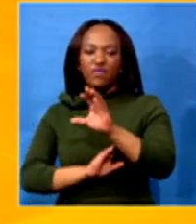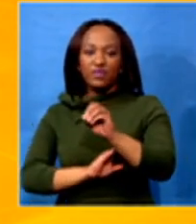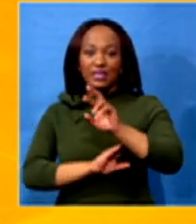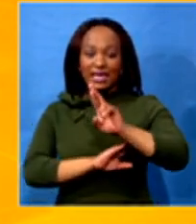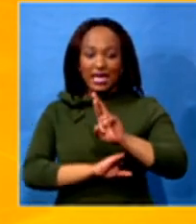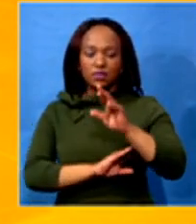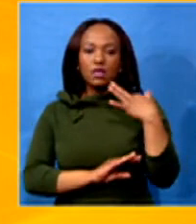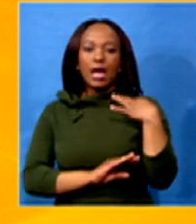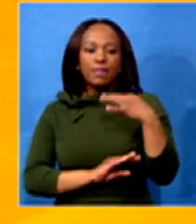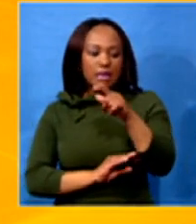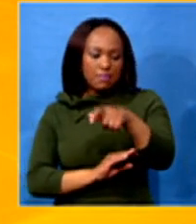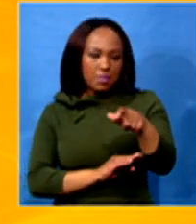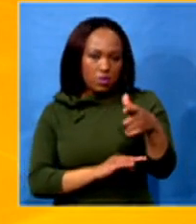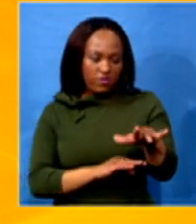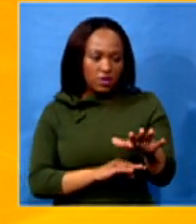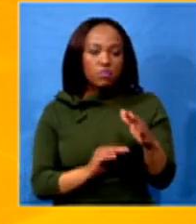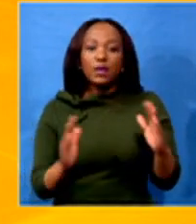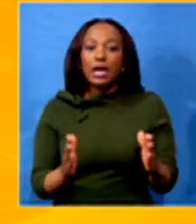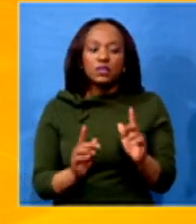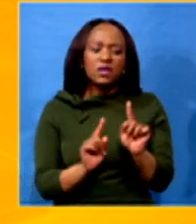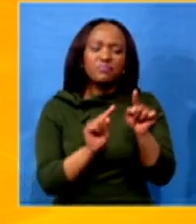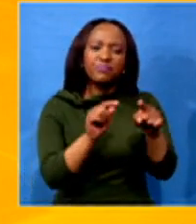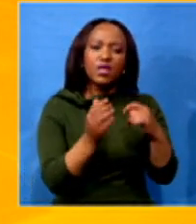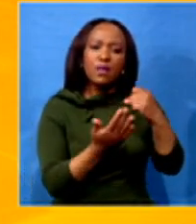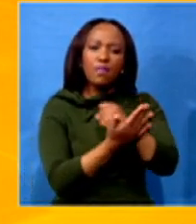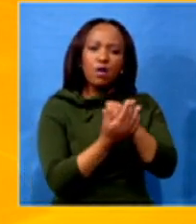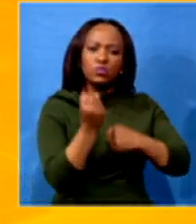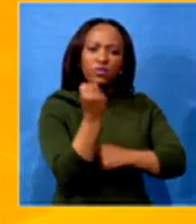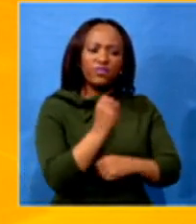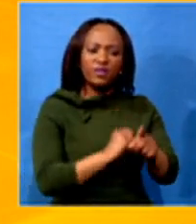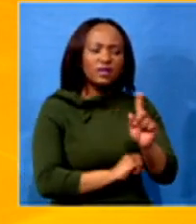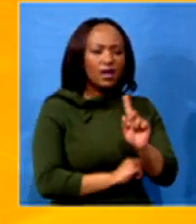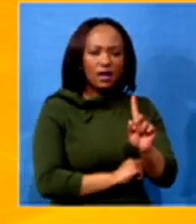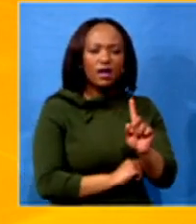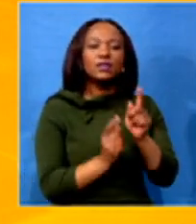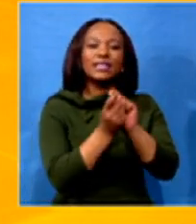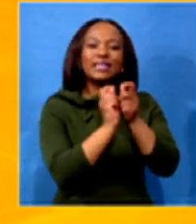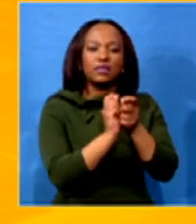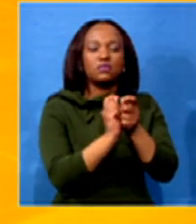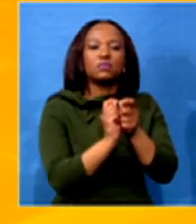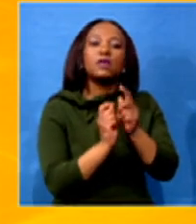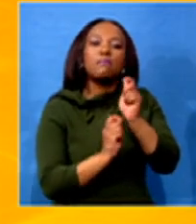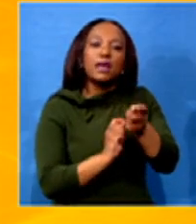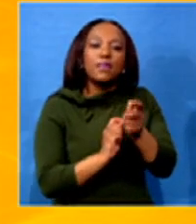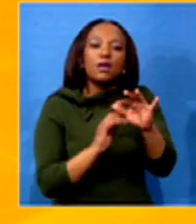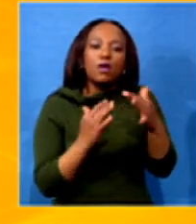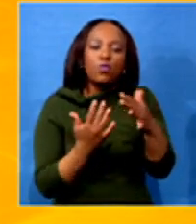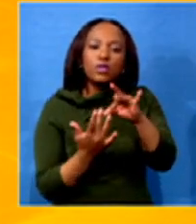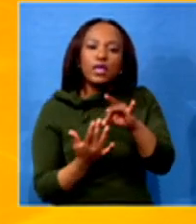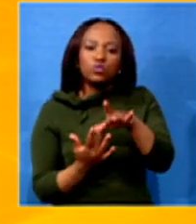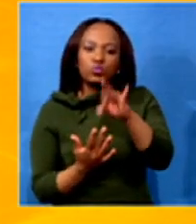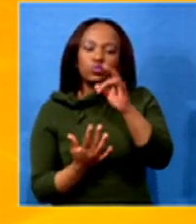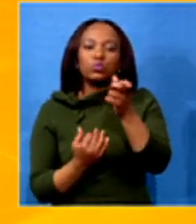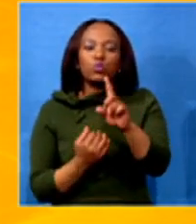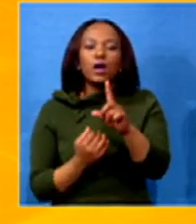applicants are encouraged not to go to the post office, but rather to change their preferred method of payment by selecting the